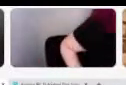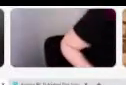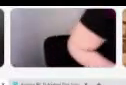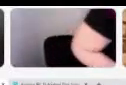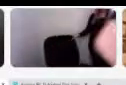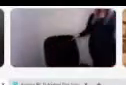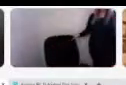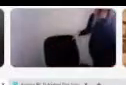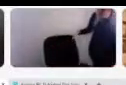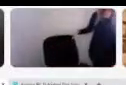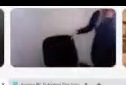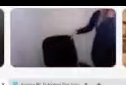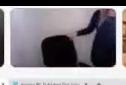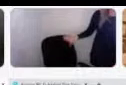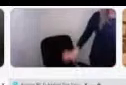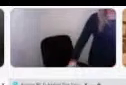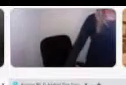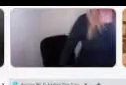yourself